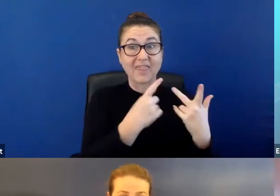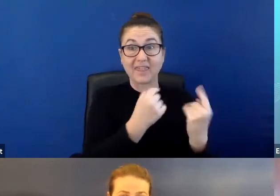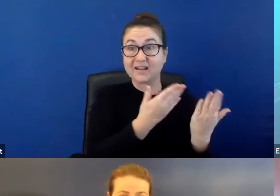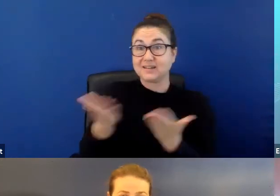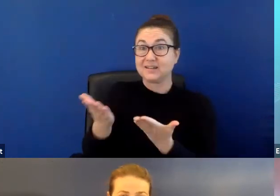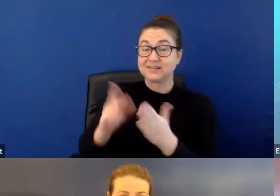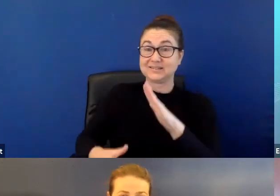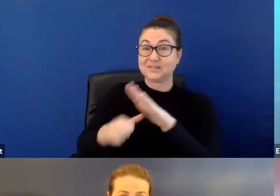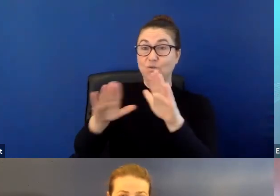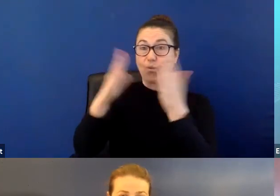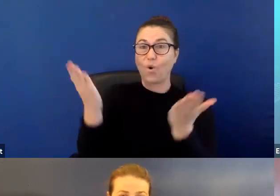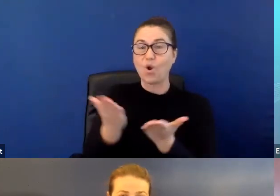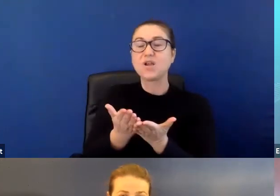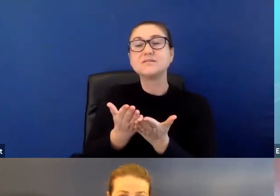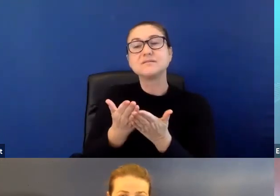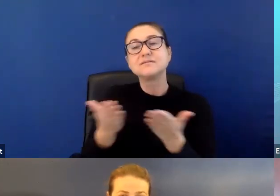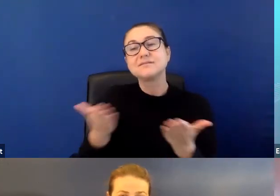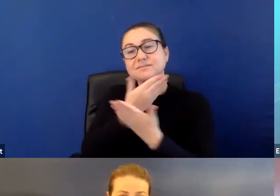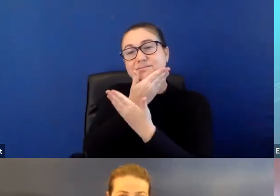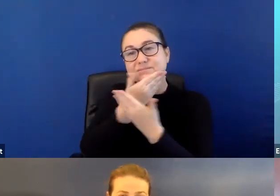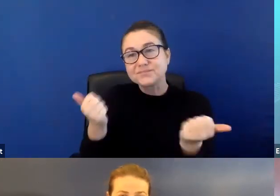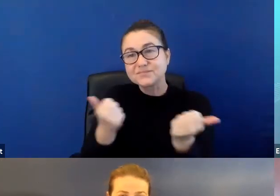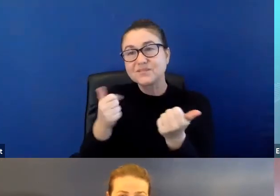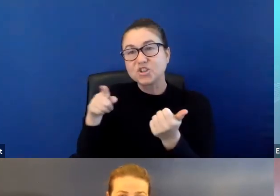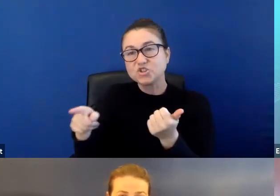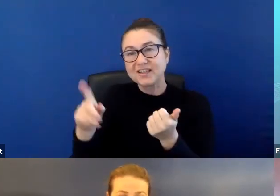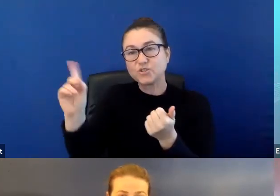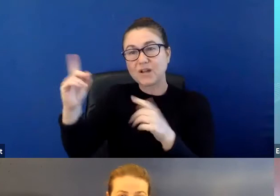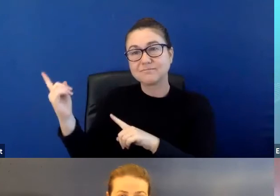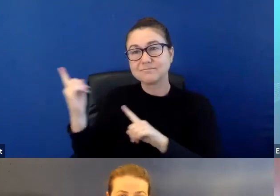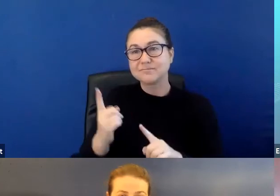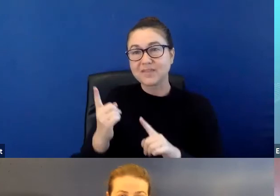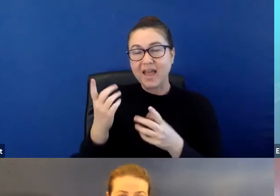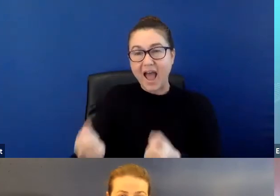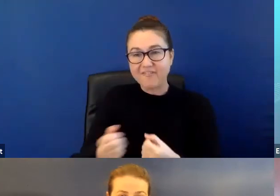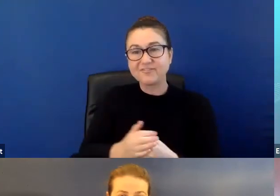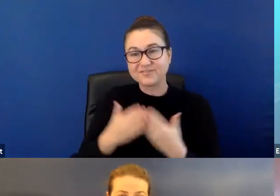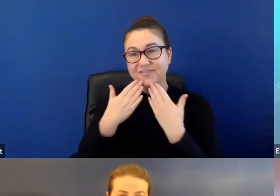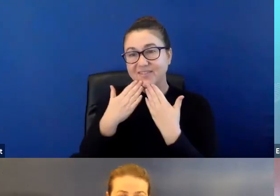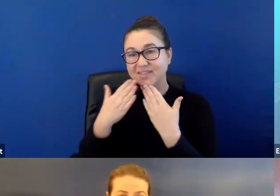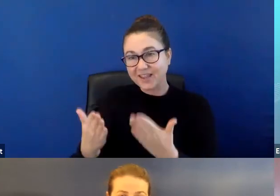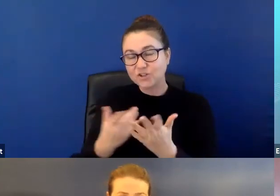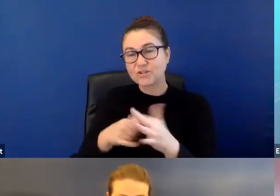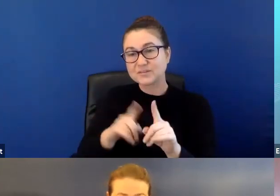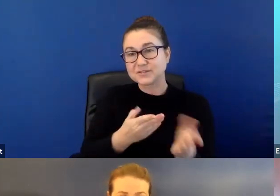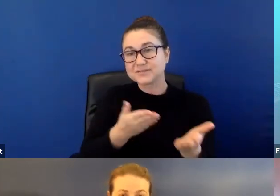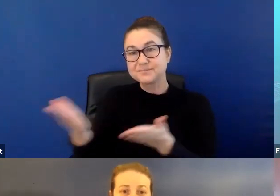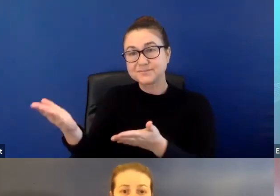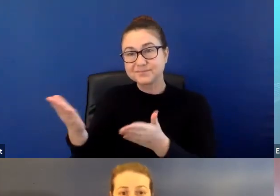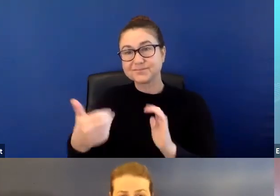than Rosemary. So it's a great honour that Rosemary has agreed to speak with us for about 6 or 7 minutes. Over to you,